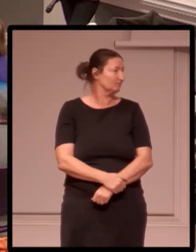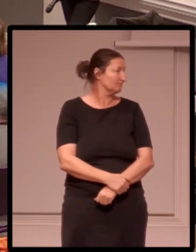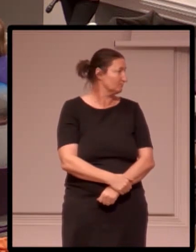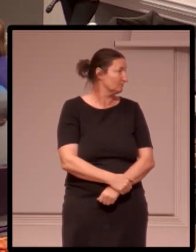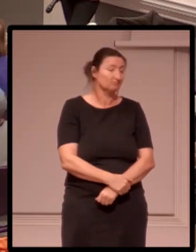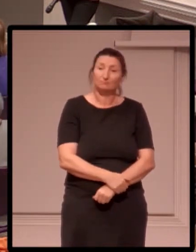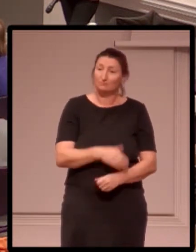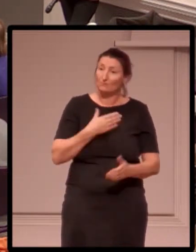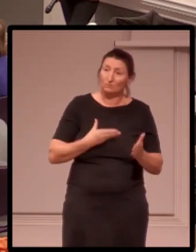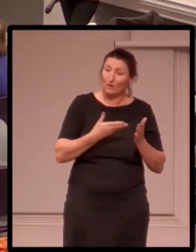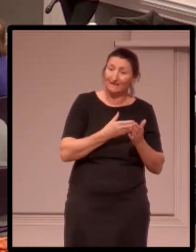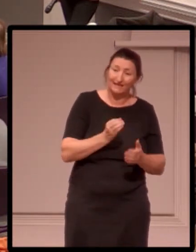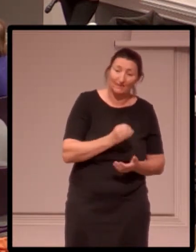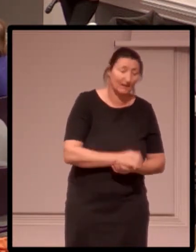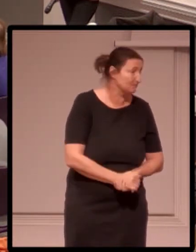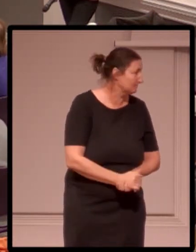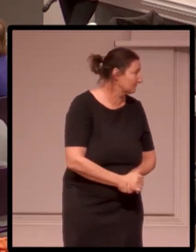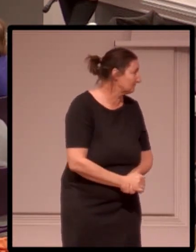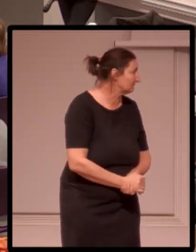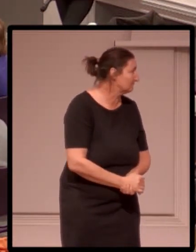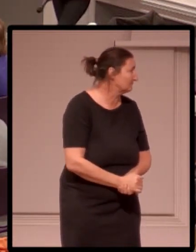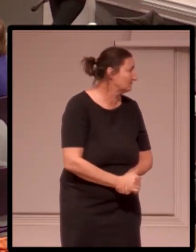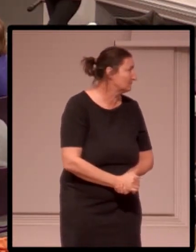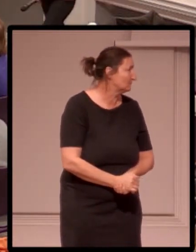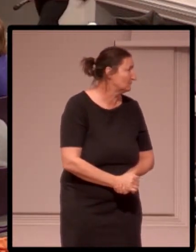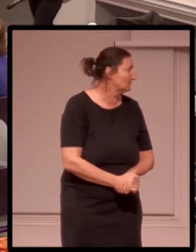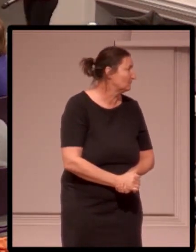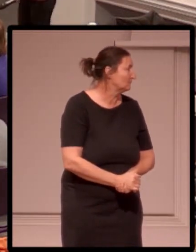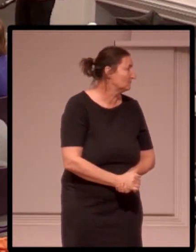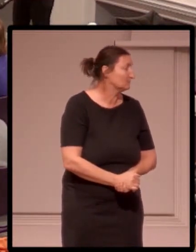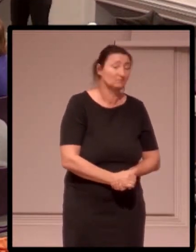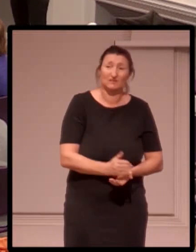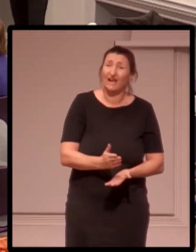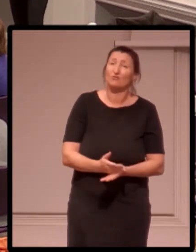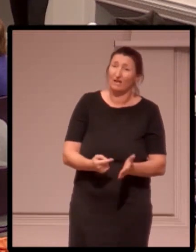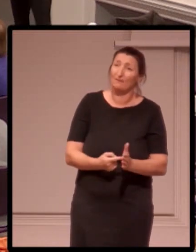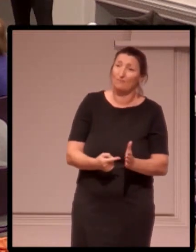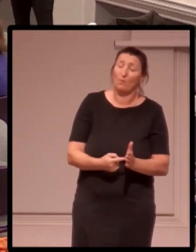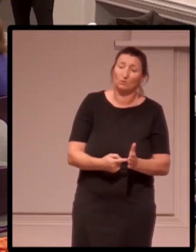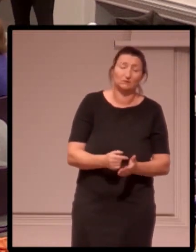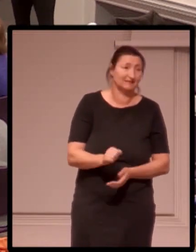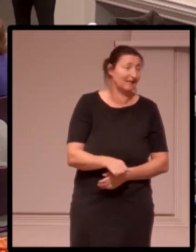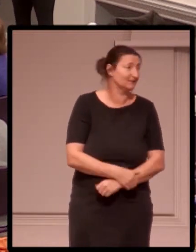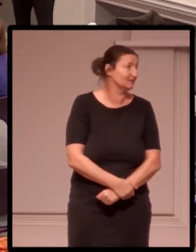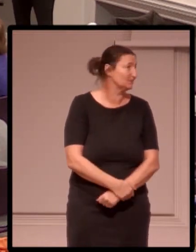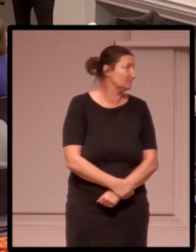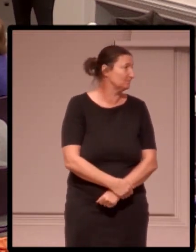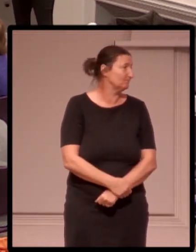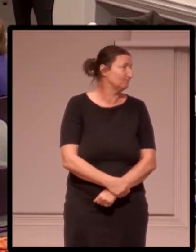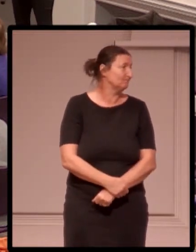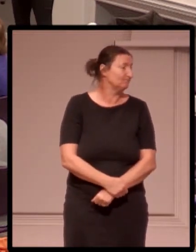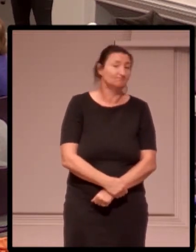Anything to add, anyone? No? Okay. But yeah, really important listening to the young children as